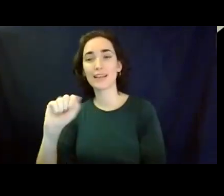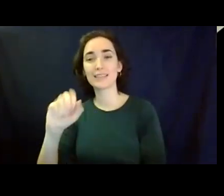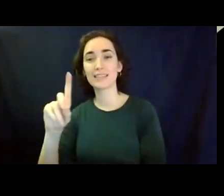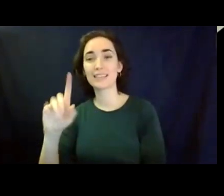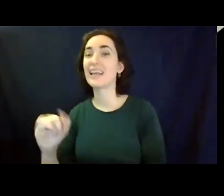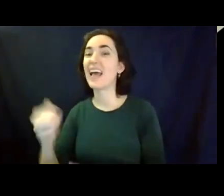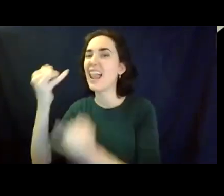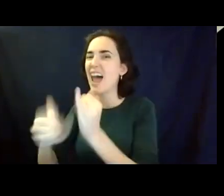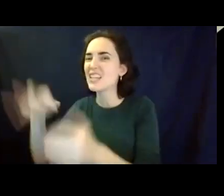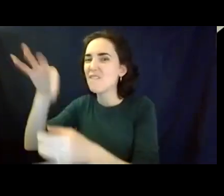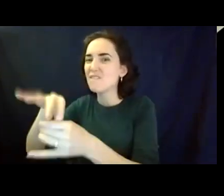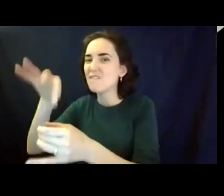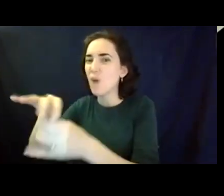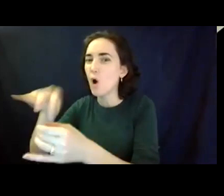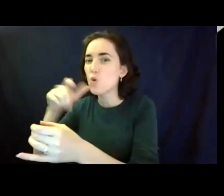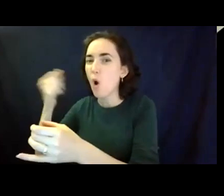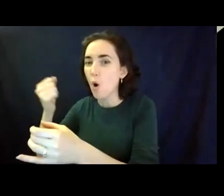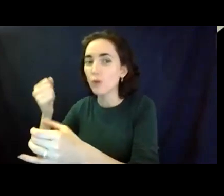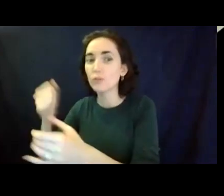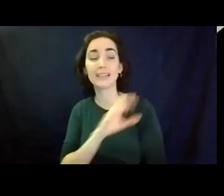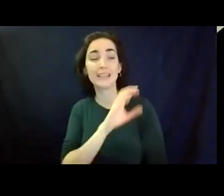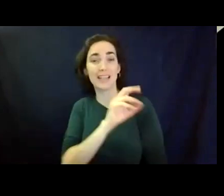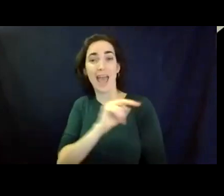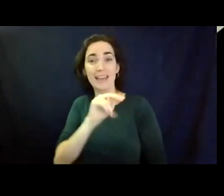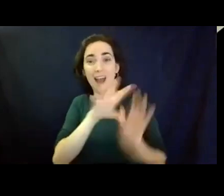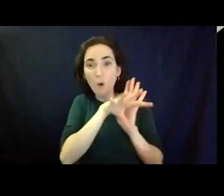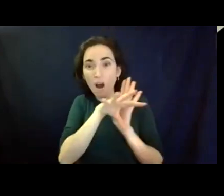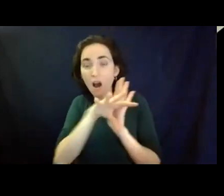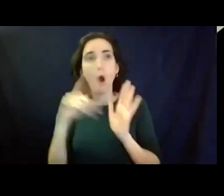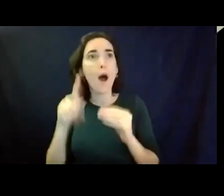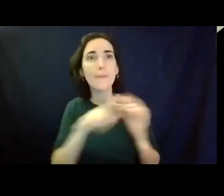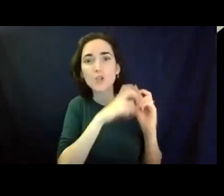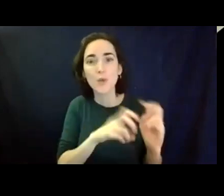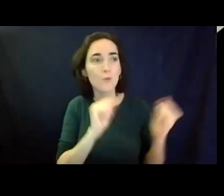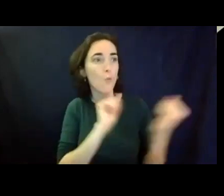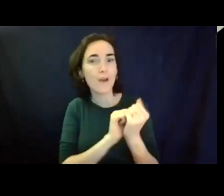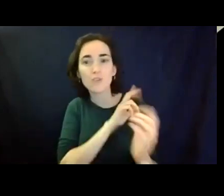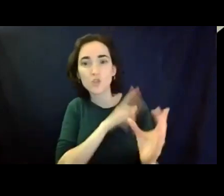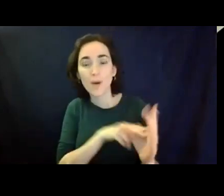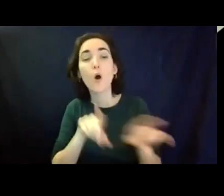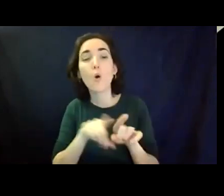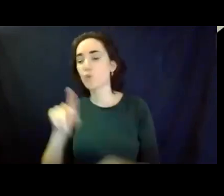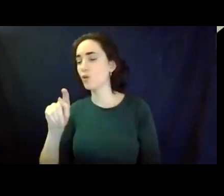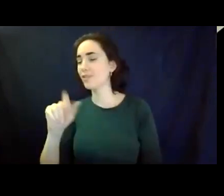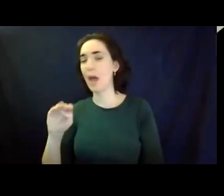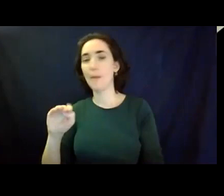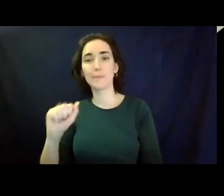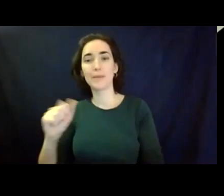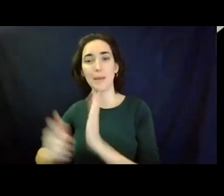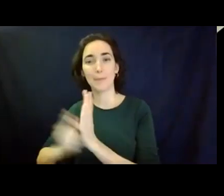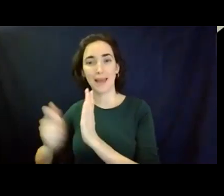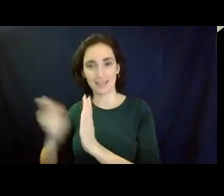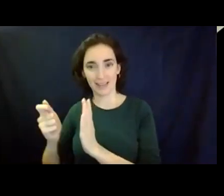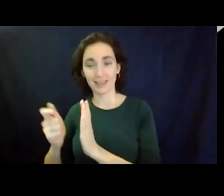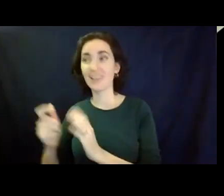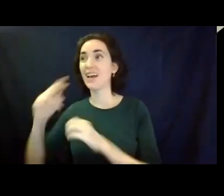vote. CNN came along with us. They caught wind of the trip. So did Time Magazine. We were featured on national